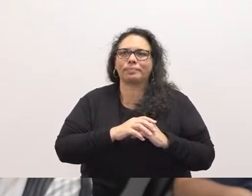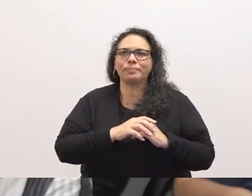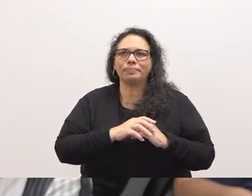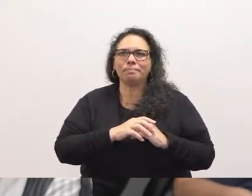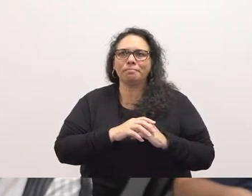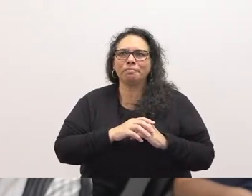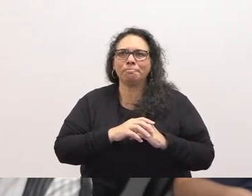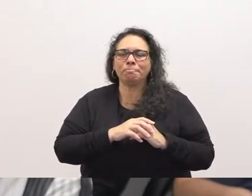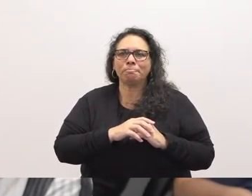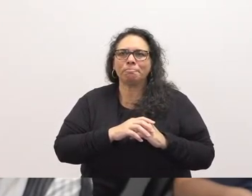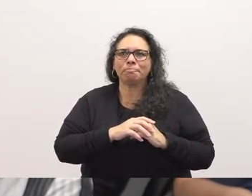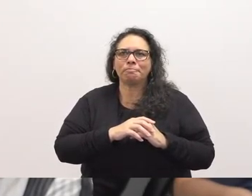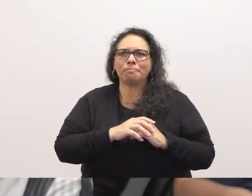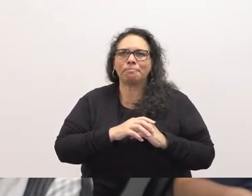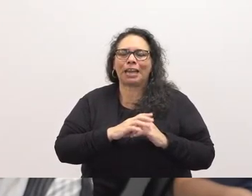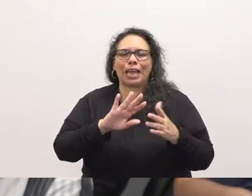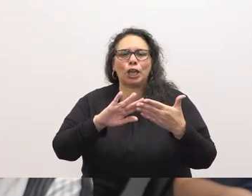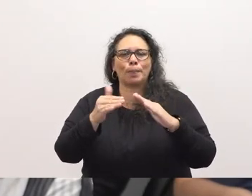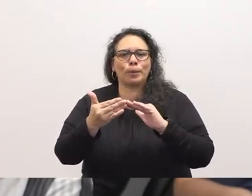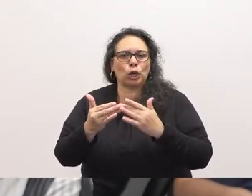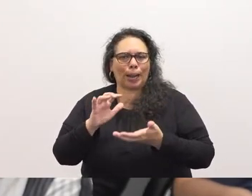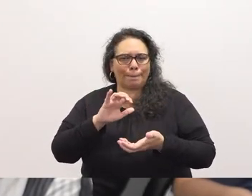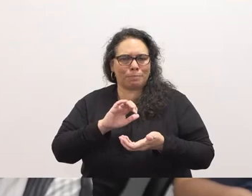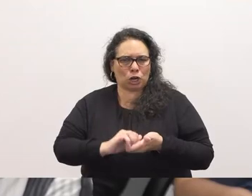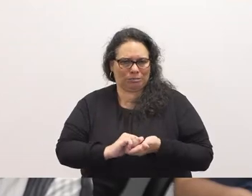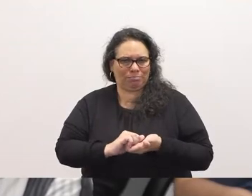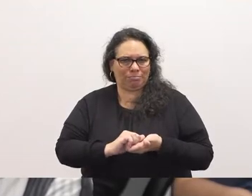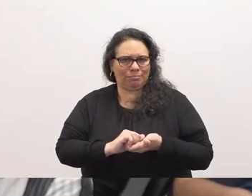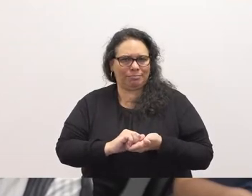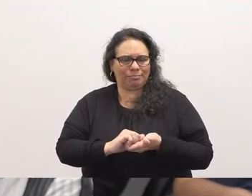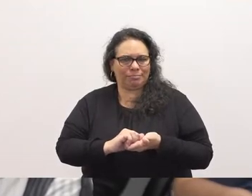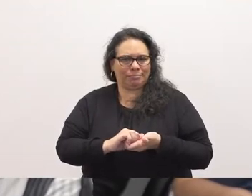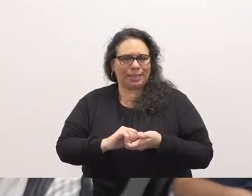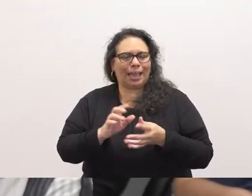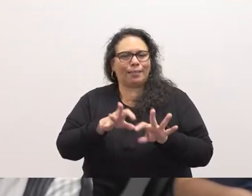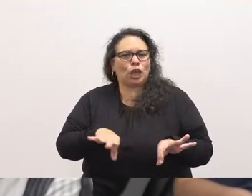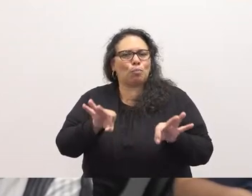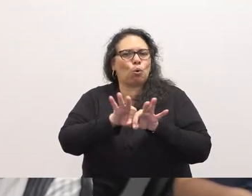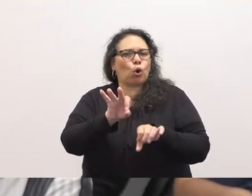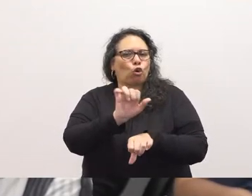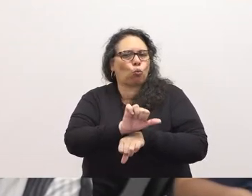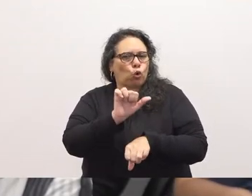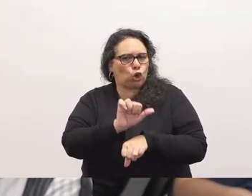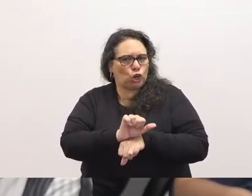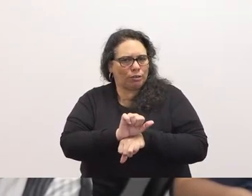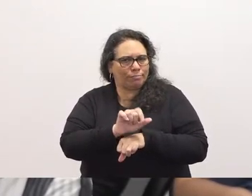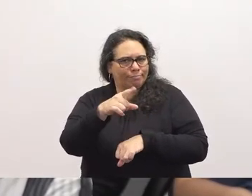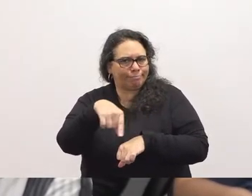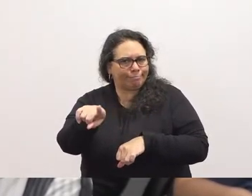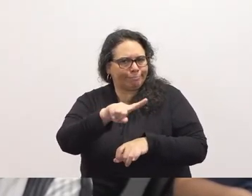family, and community partners, and the important work they will continue to do.